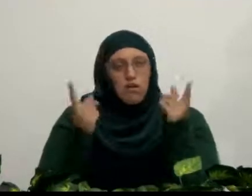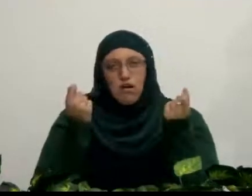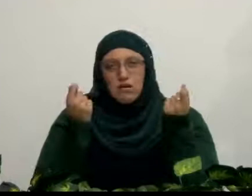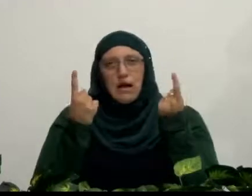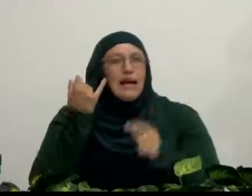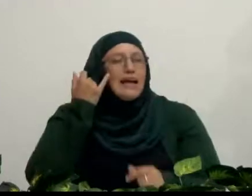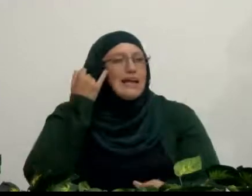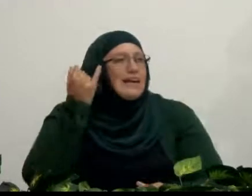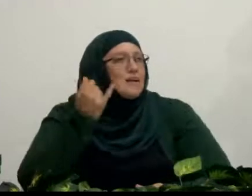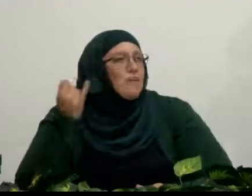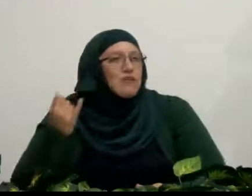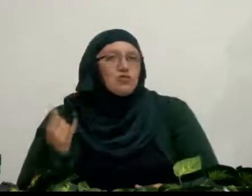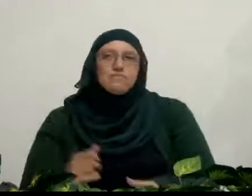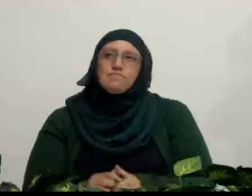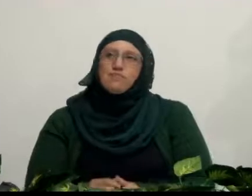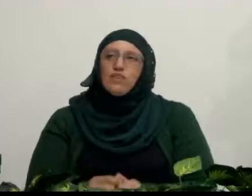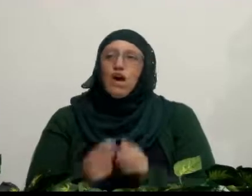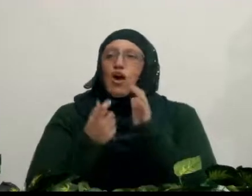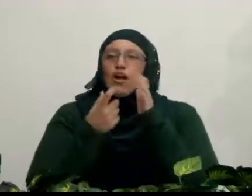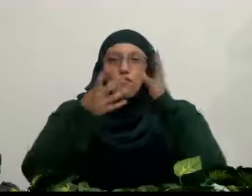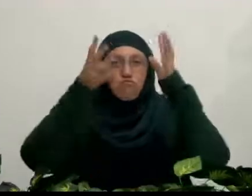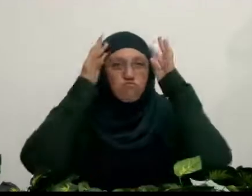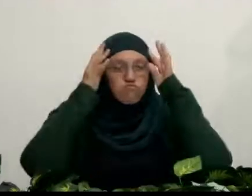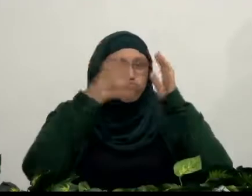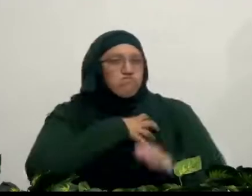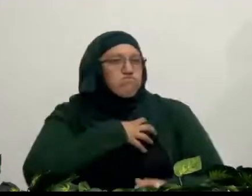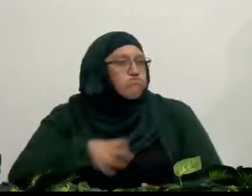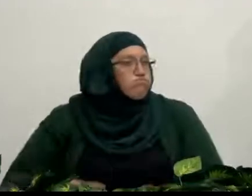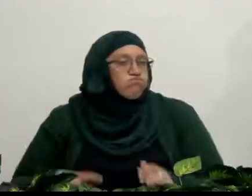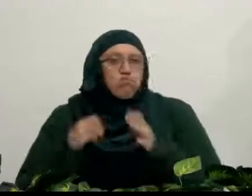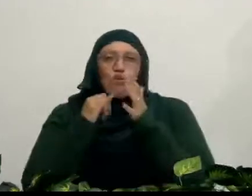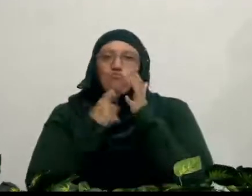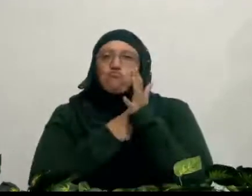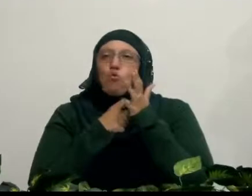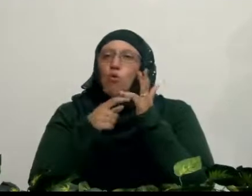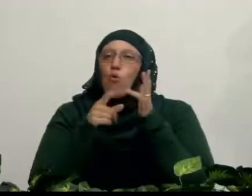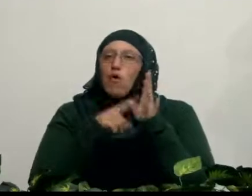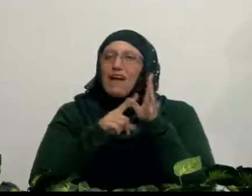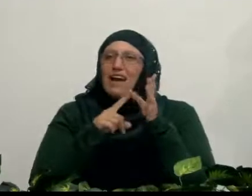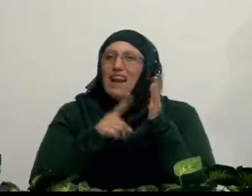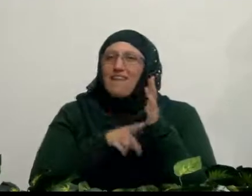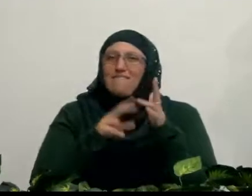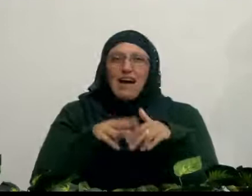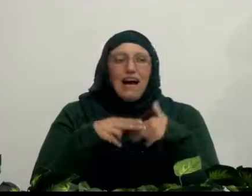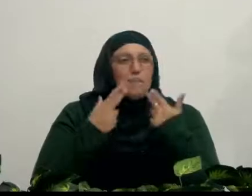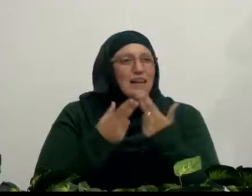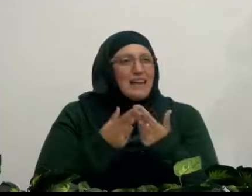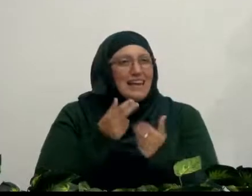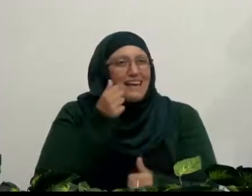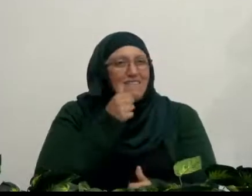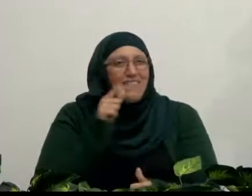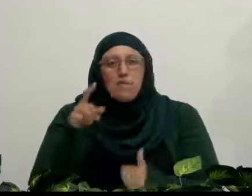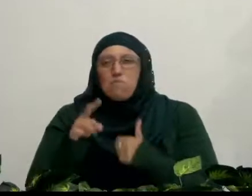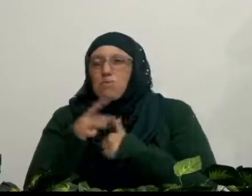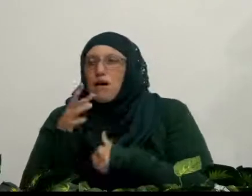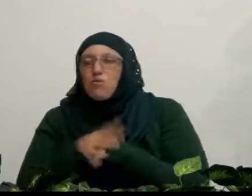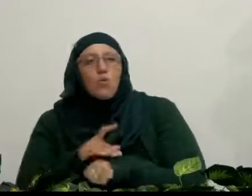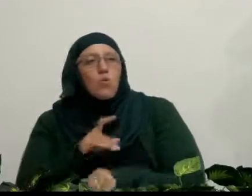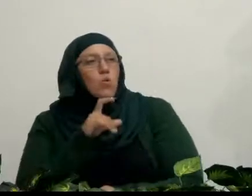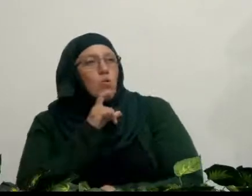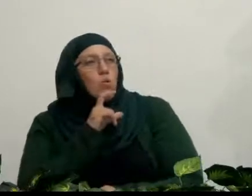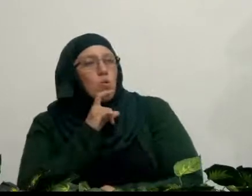Imagine someone from the royal family, the toppest member of the royal family, is marrying who?